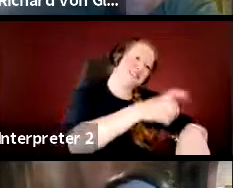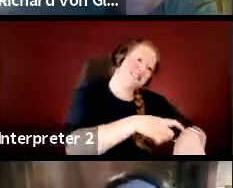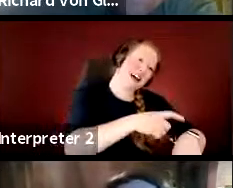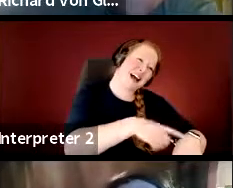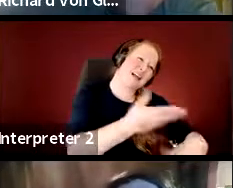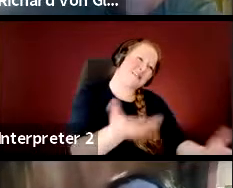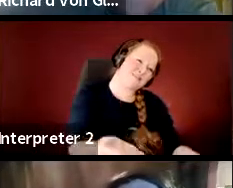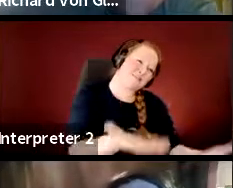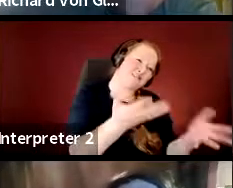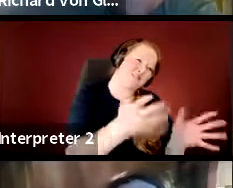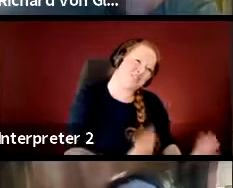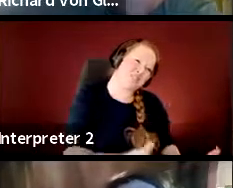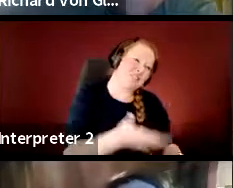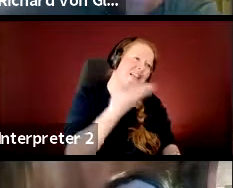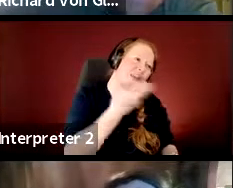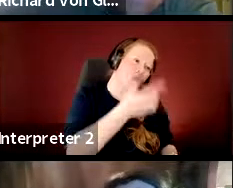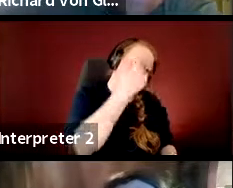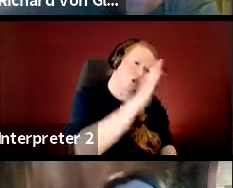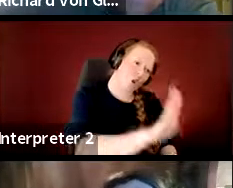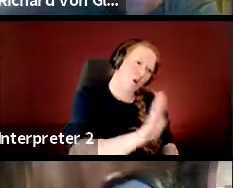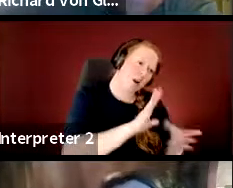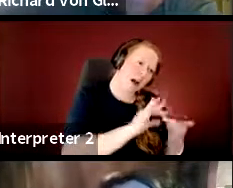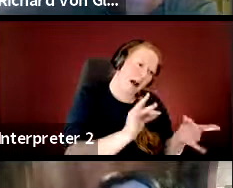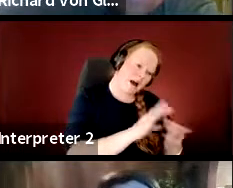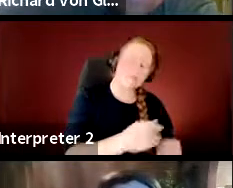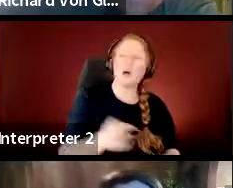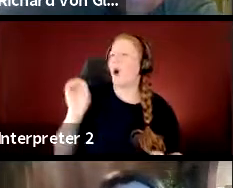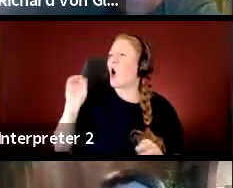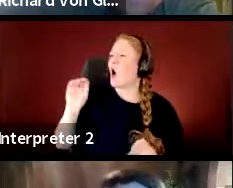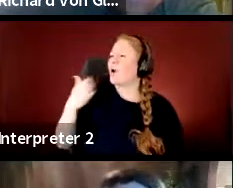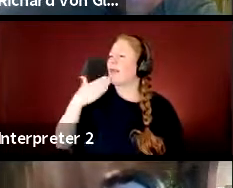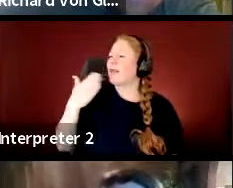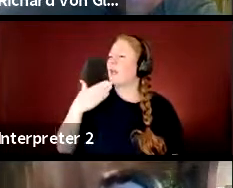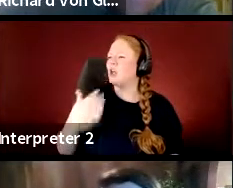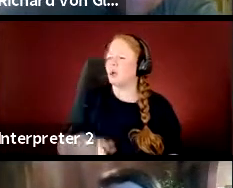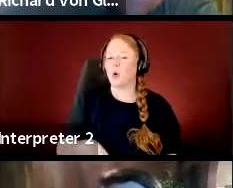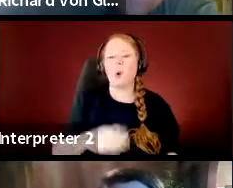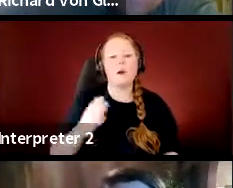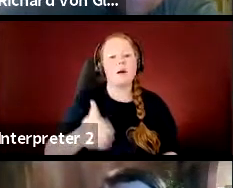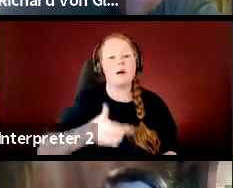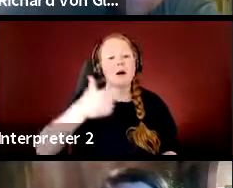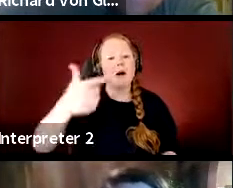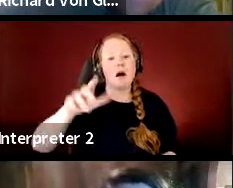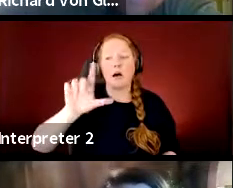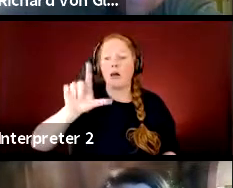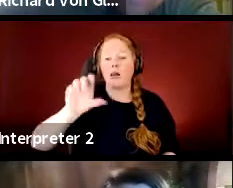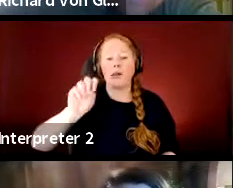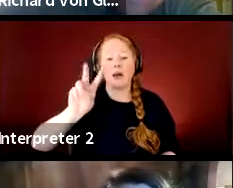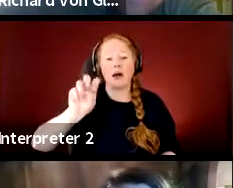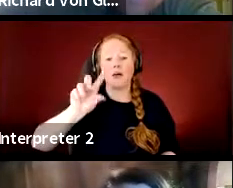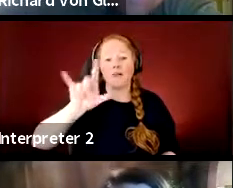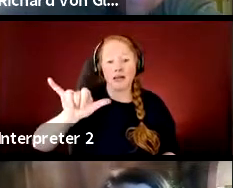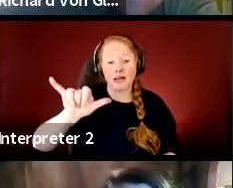your comments. Oh, okay, thank you. Thank you. We're going to move on to Lovely Snowden.